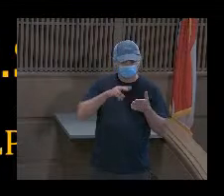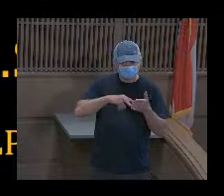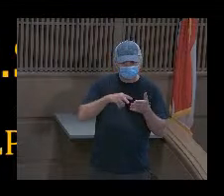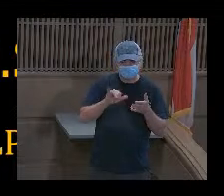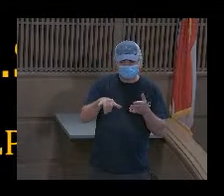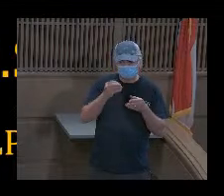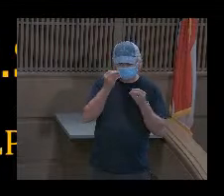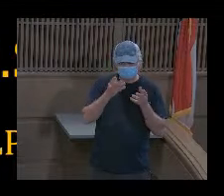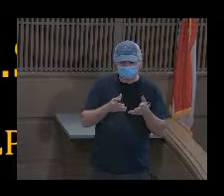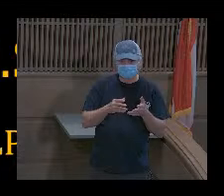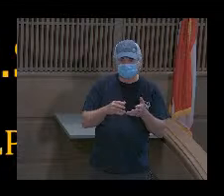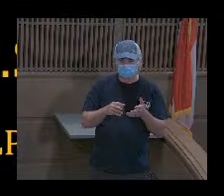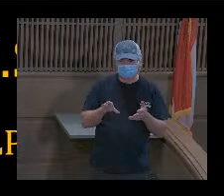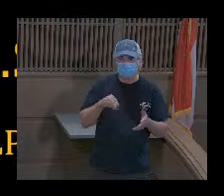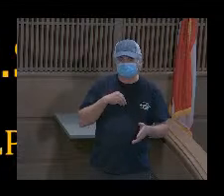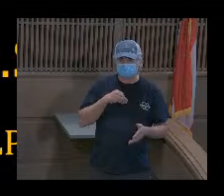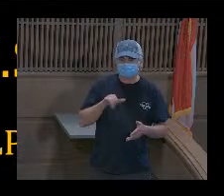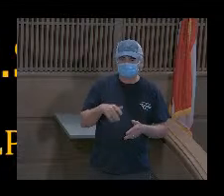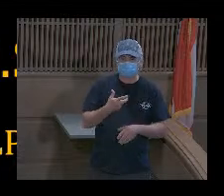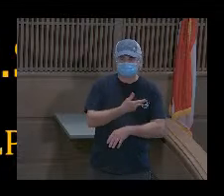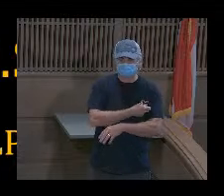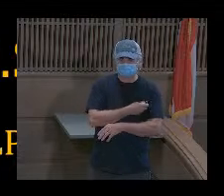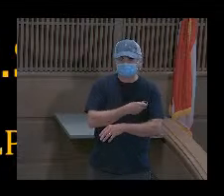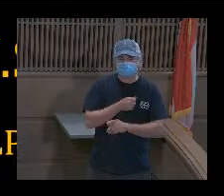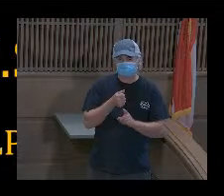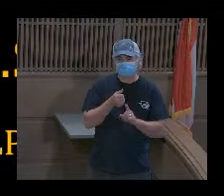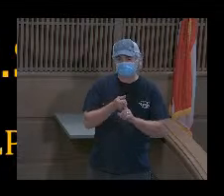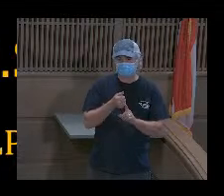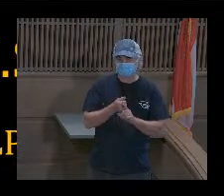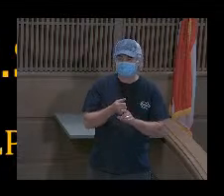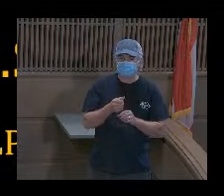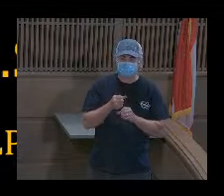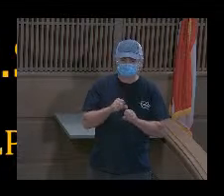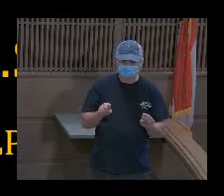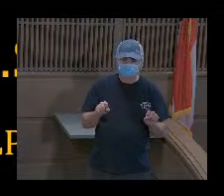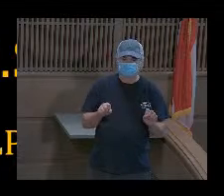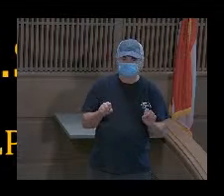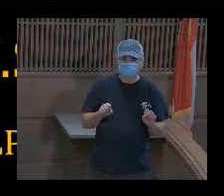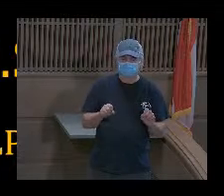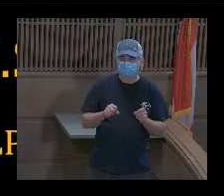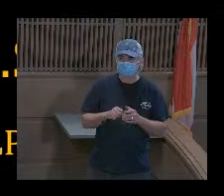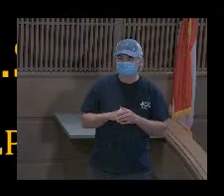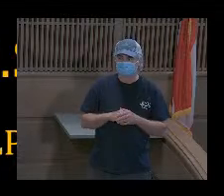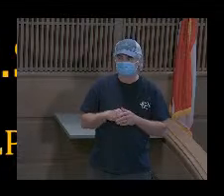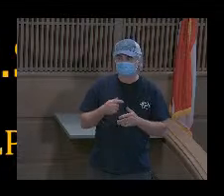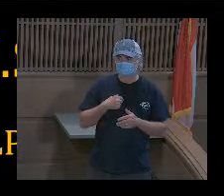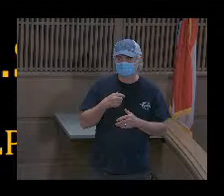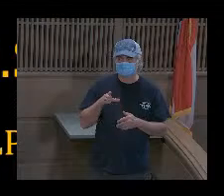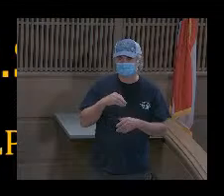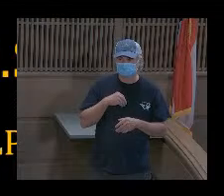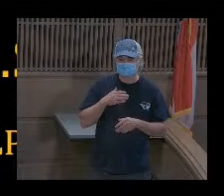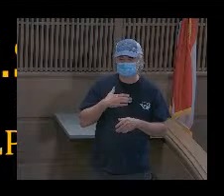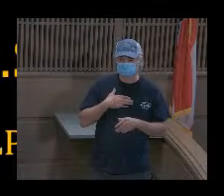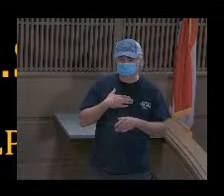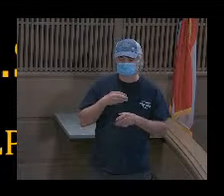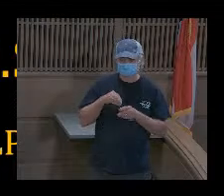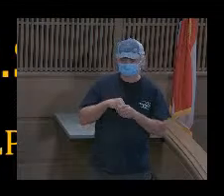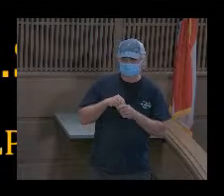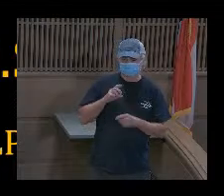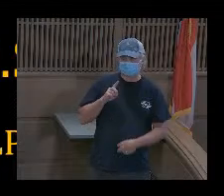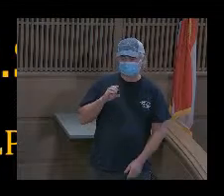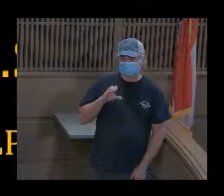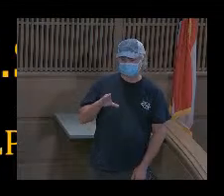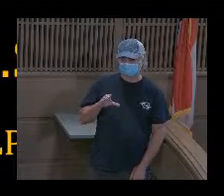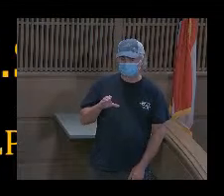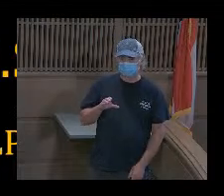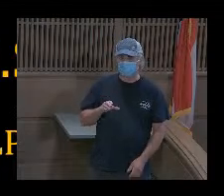and take the vaccine. It is safe. I've taken it back in December, and I'm fine. Yes, you're going to be a little bit sick when you